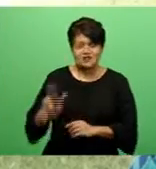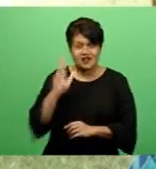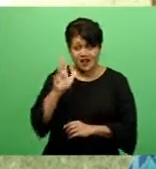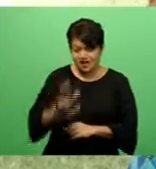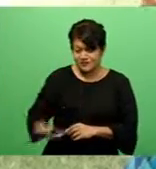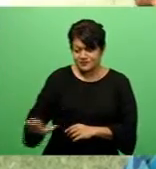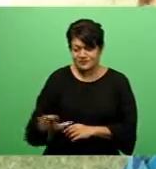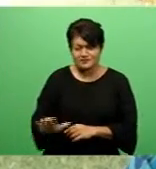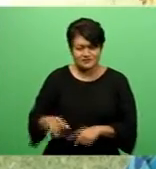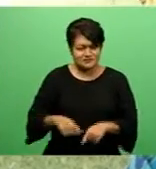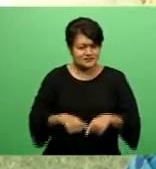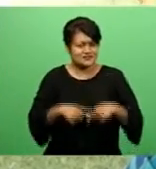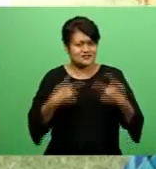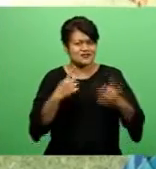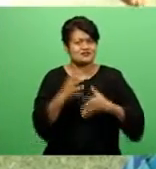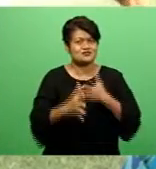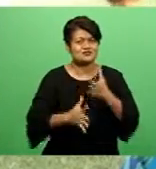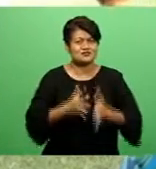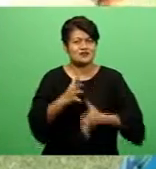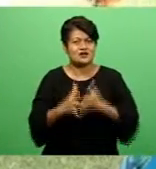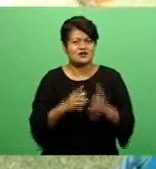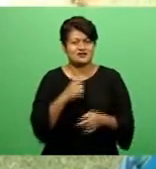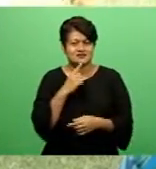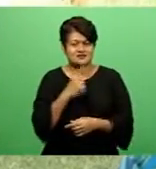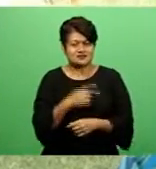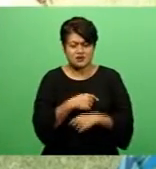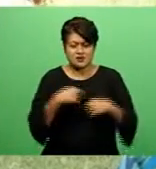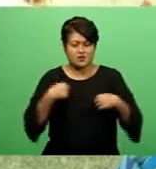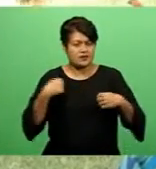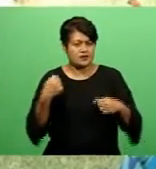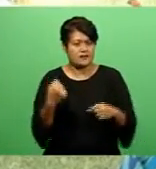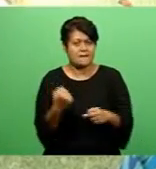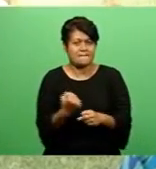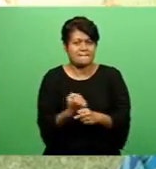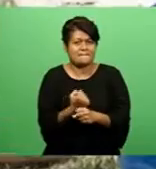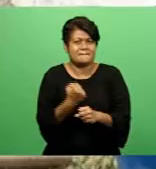ourselves, and we did that. We made so many